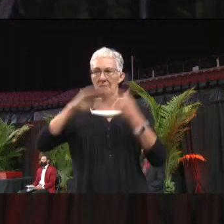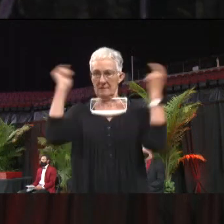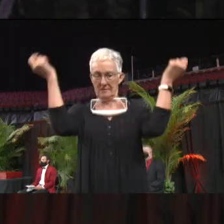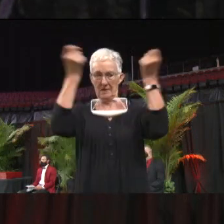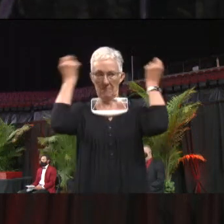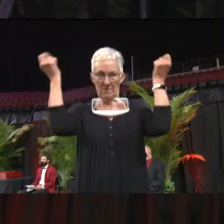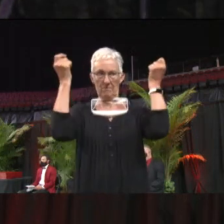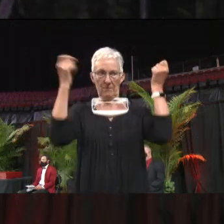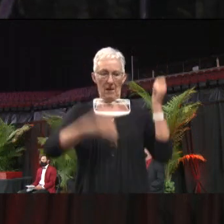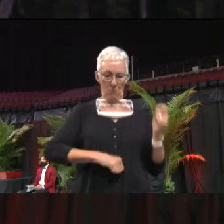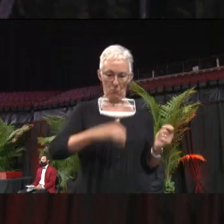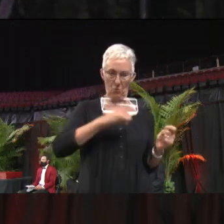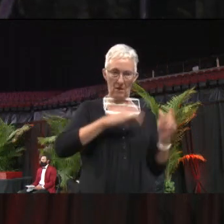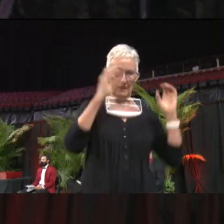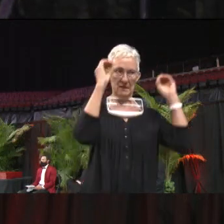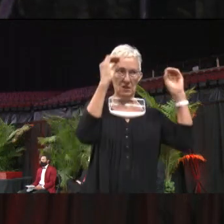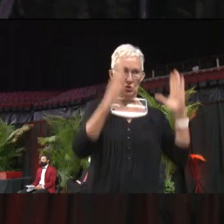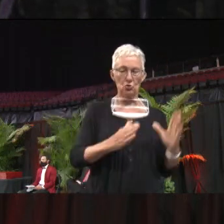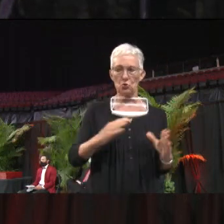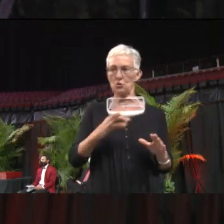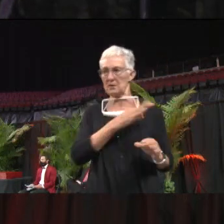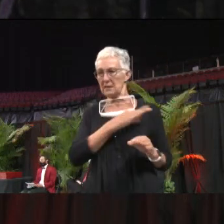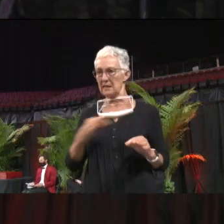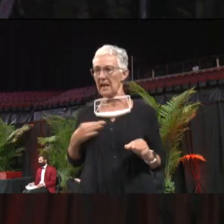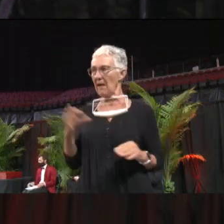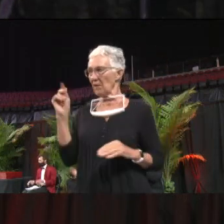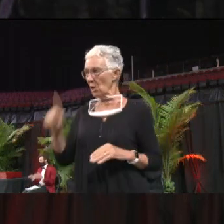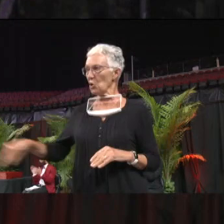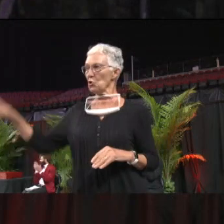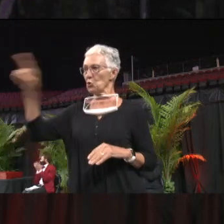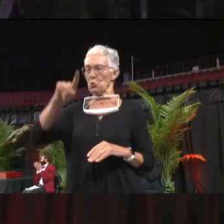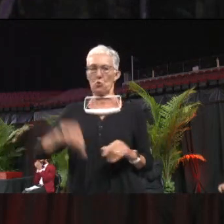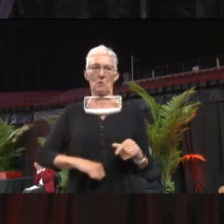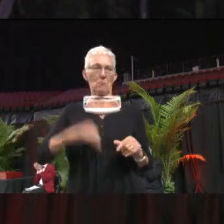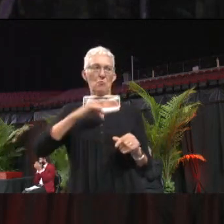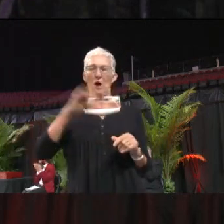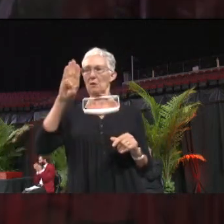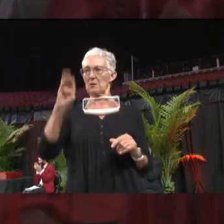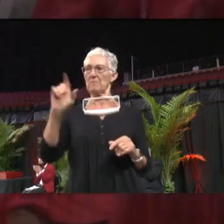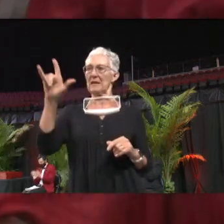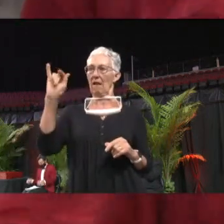proud of all of you, and I am proud to be a Link. Thank you.